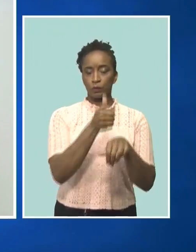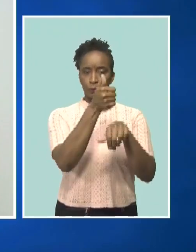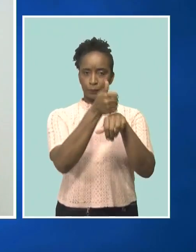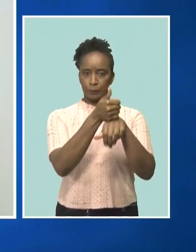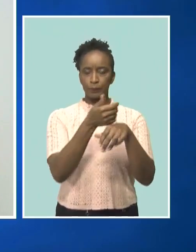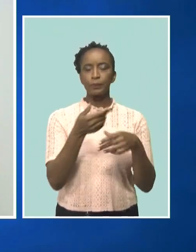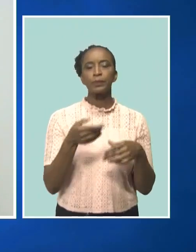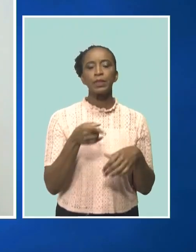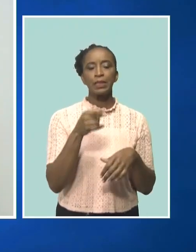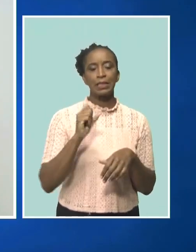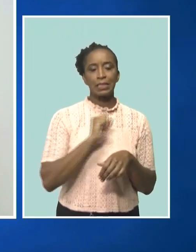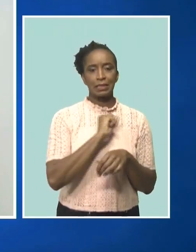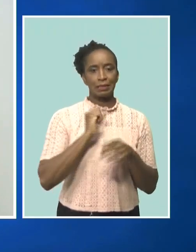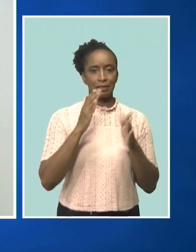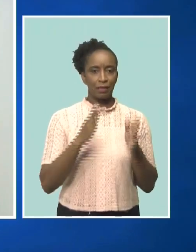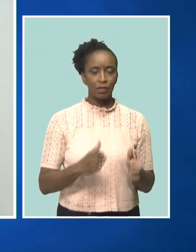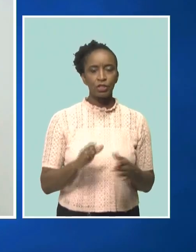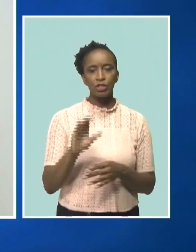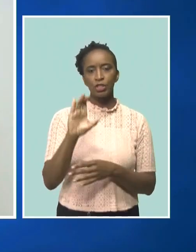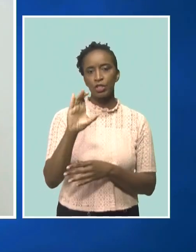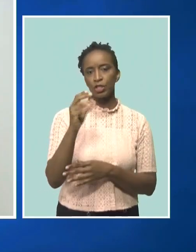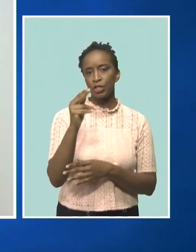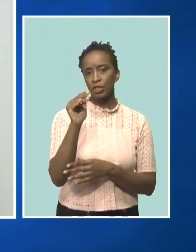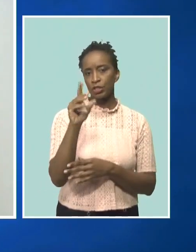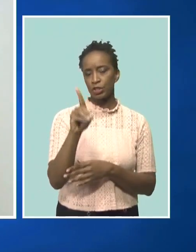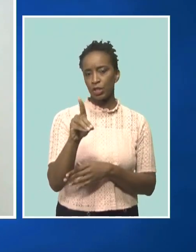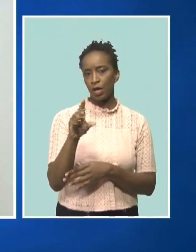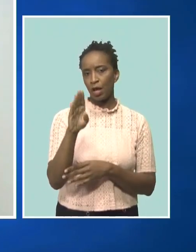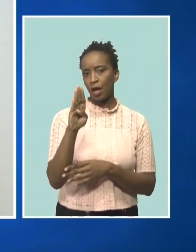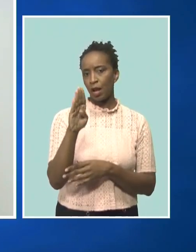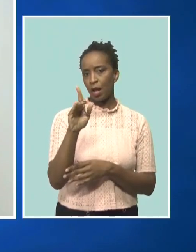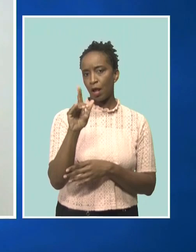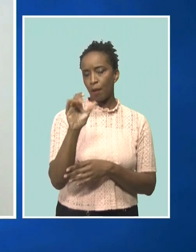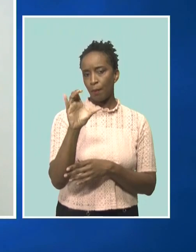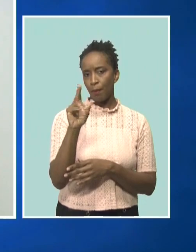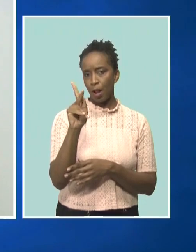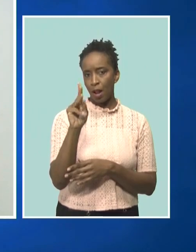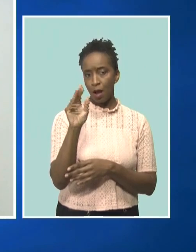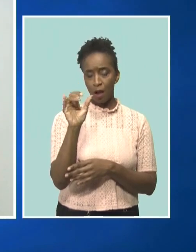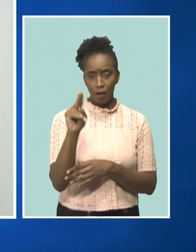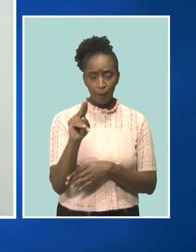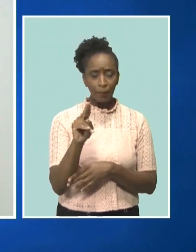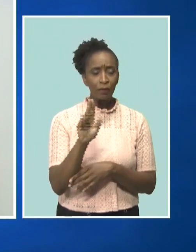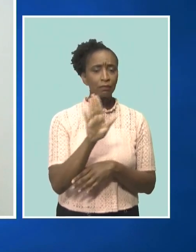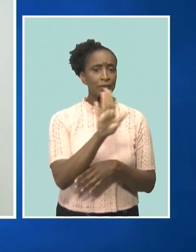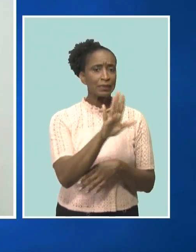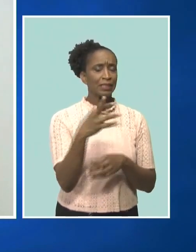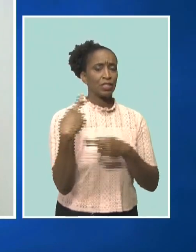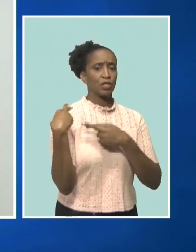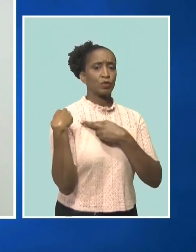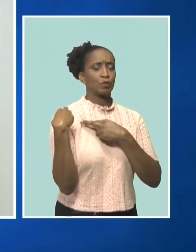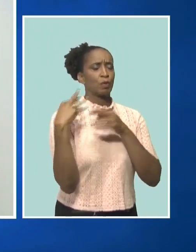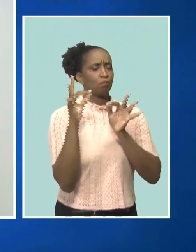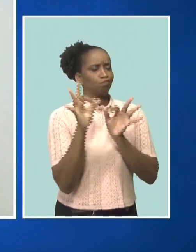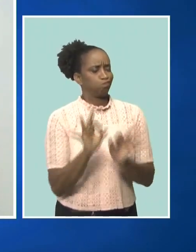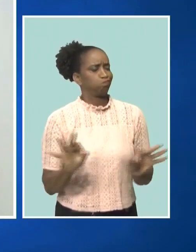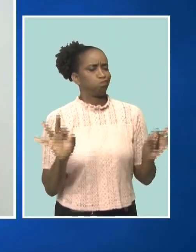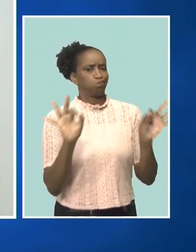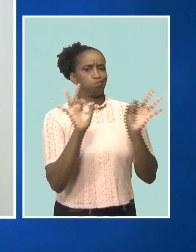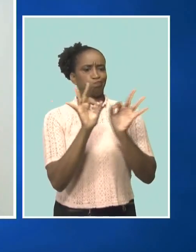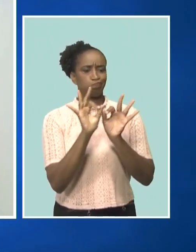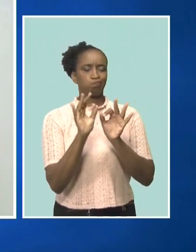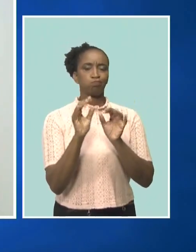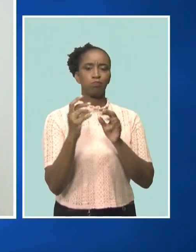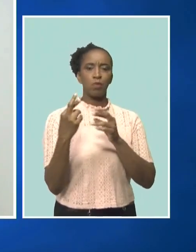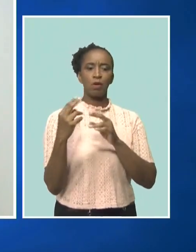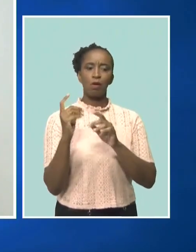in politics. He has now been given a pretty heavy lift in the Ministry of Education. The Ministry of Education is a place that political